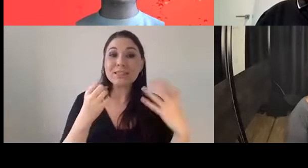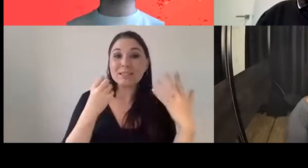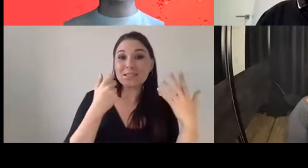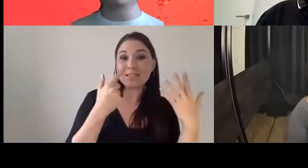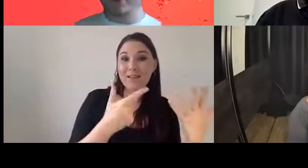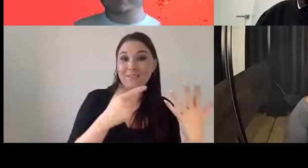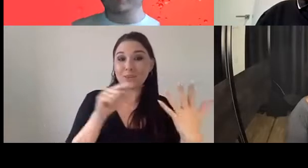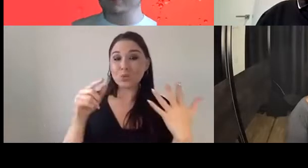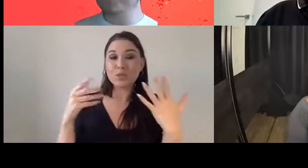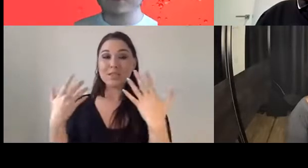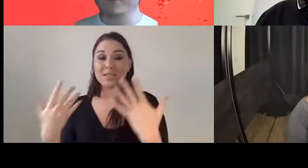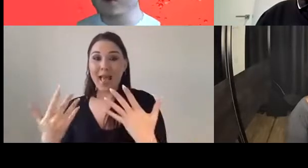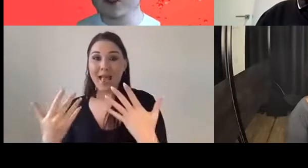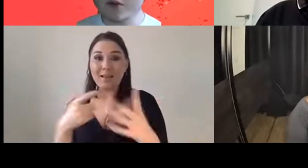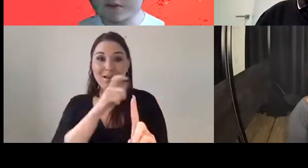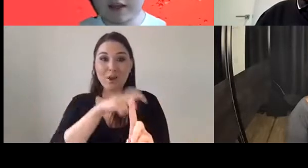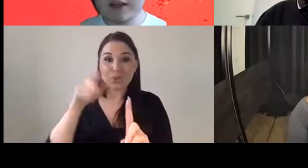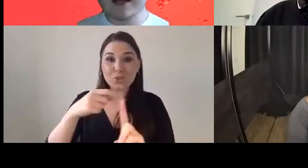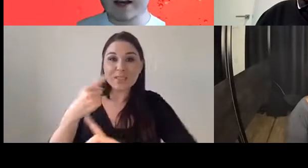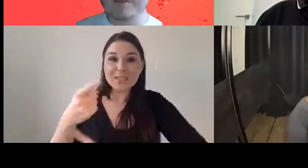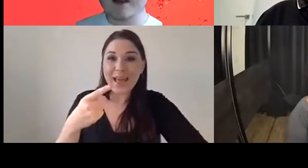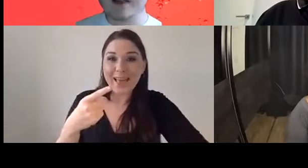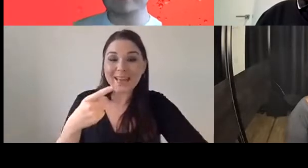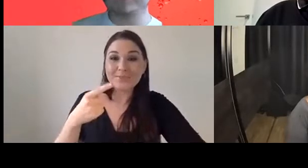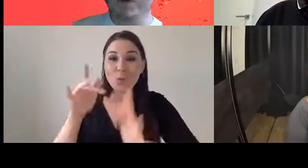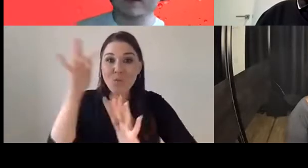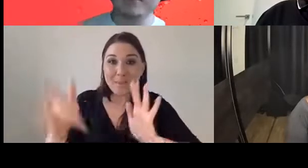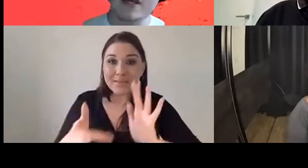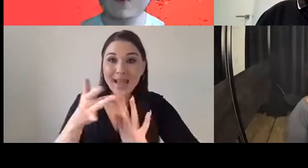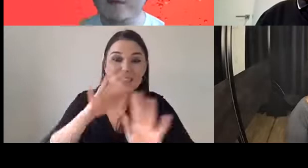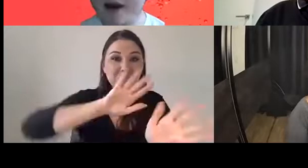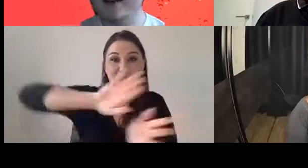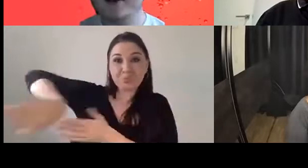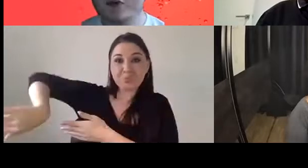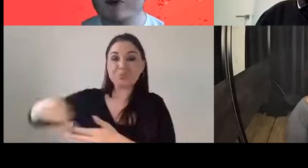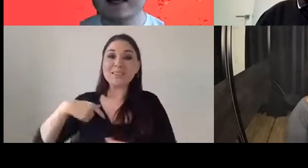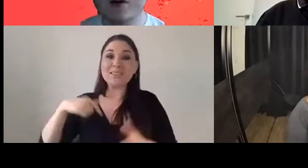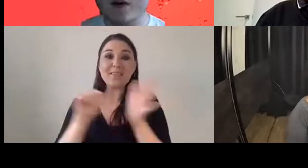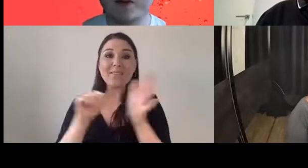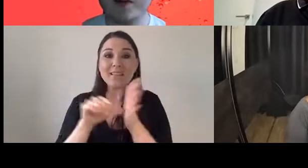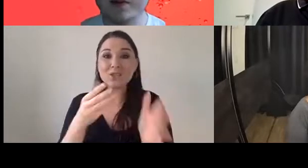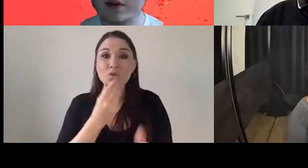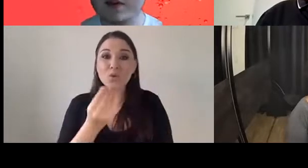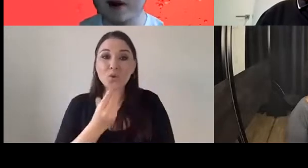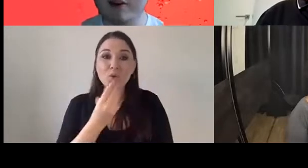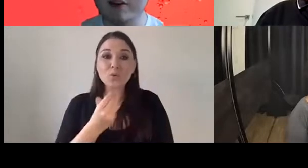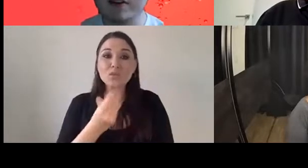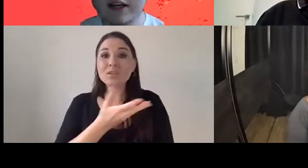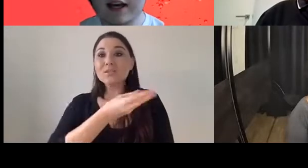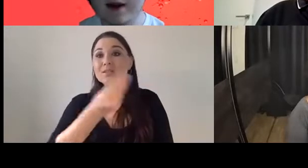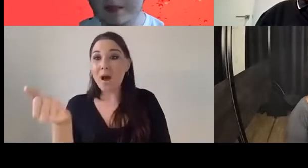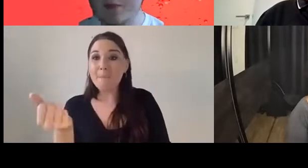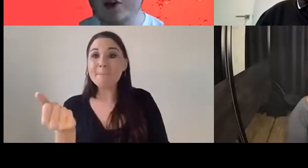that they'll click away from a website that they find difficult to use. And that means 4 million people abandoned a retail website because of the